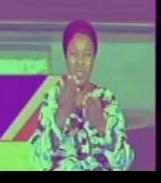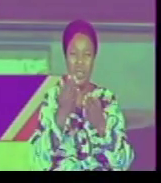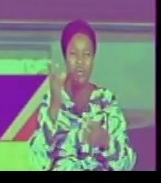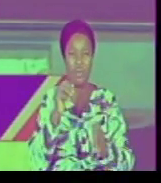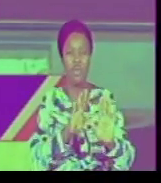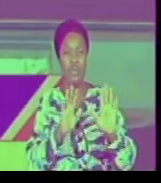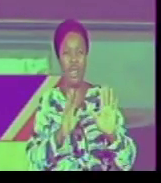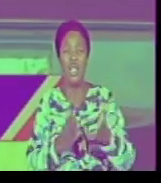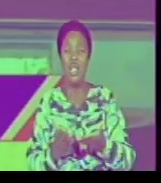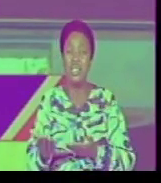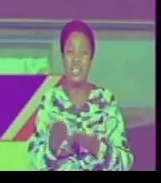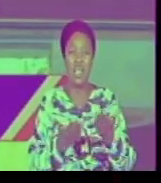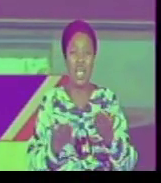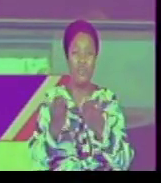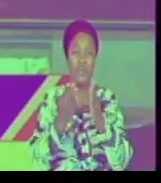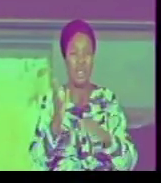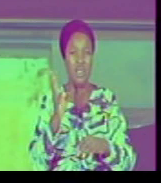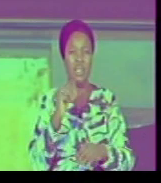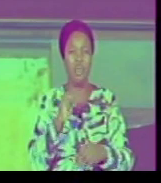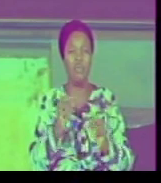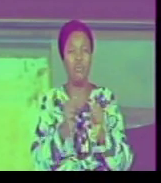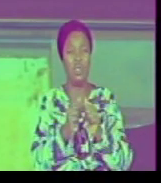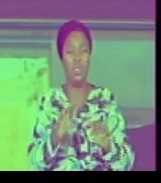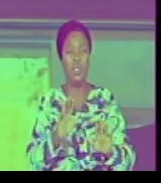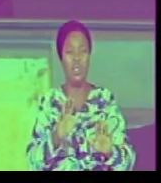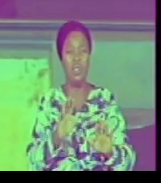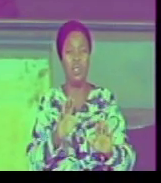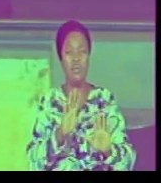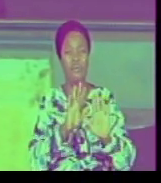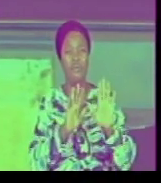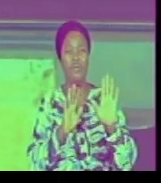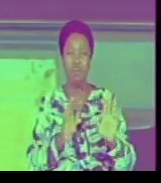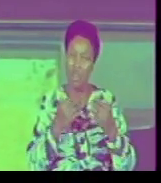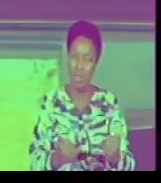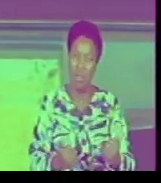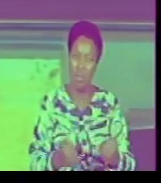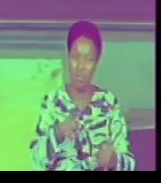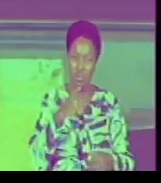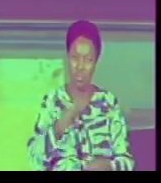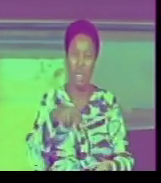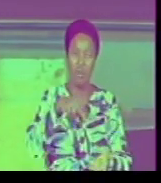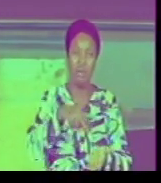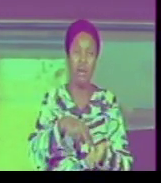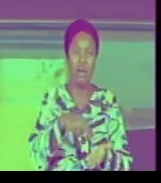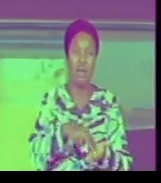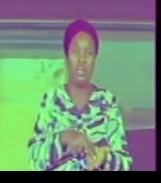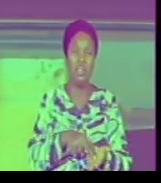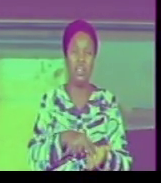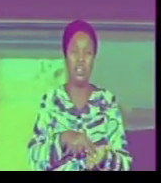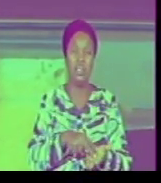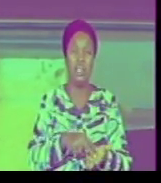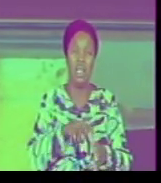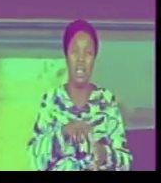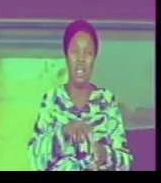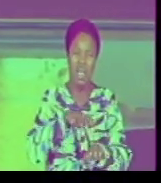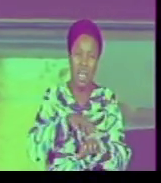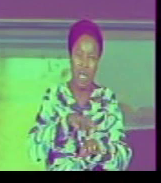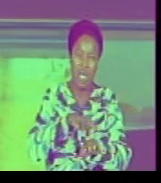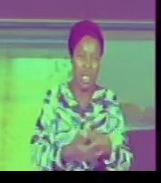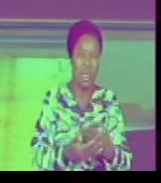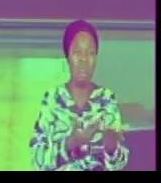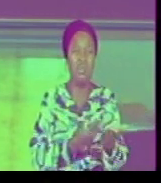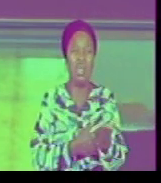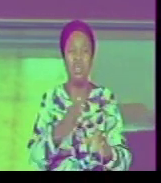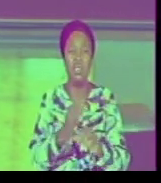Serve him without fear. Now you can rise up early in the morning and take that megaphone and all through